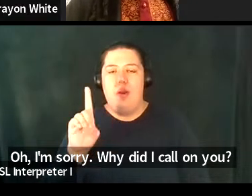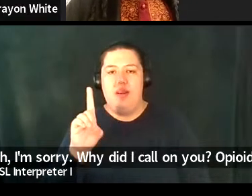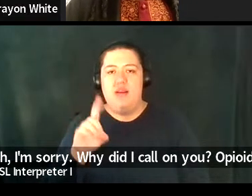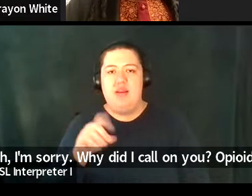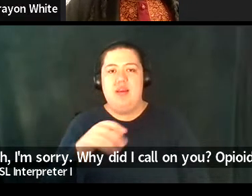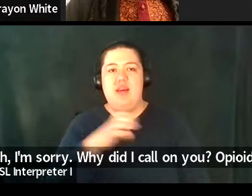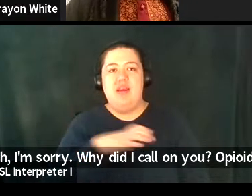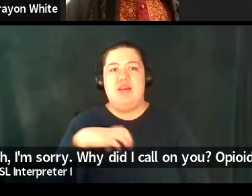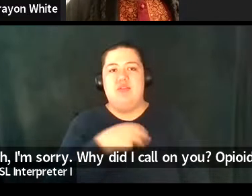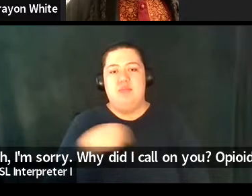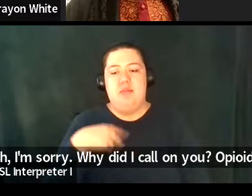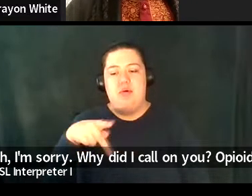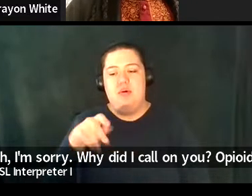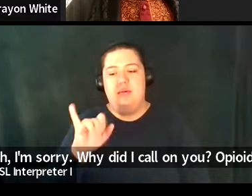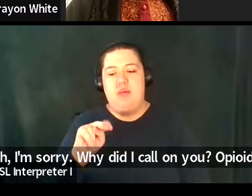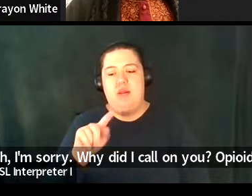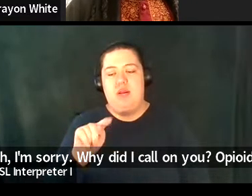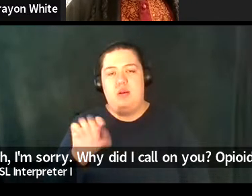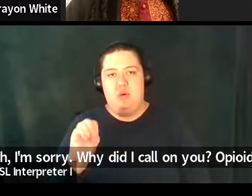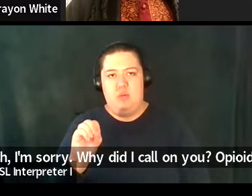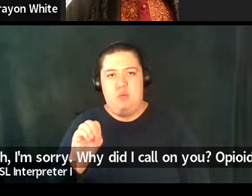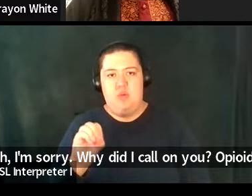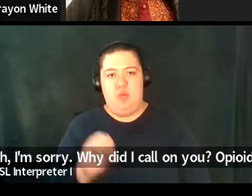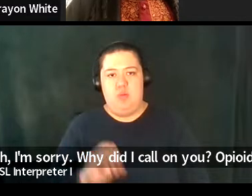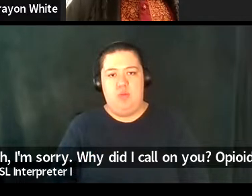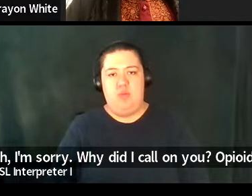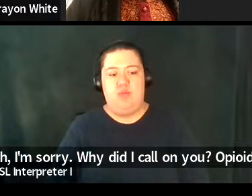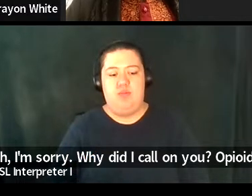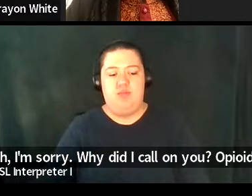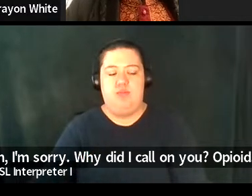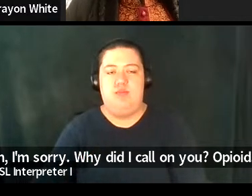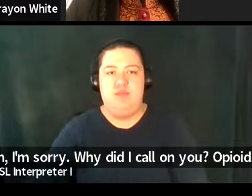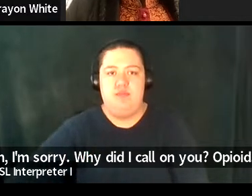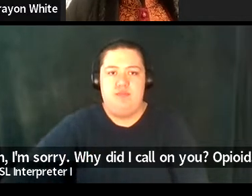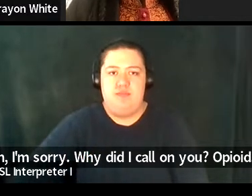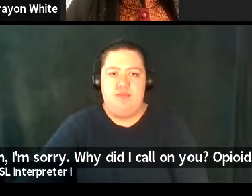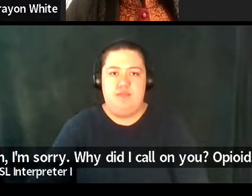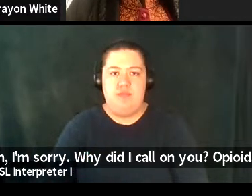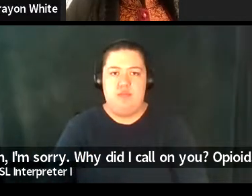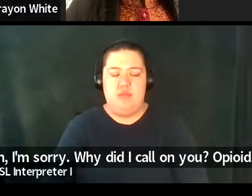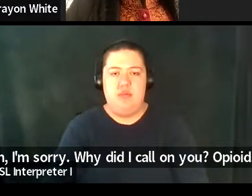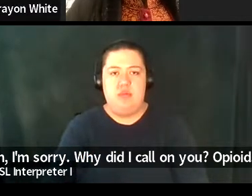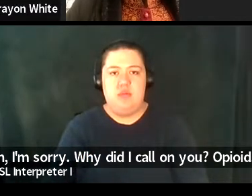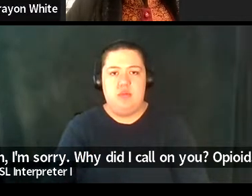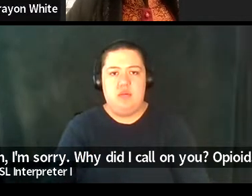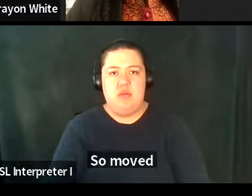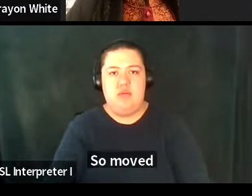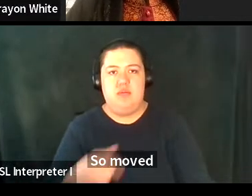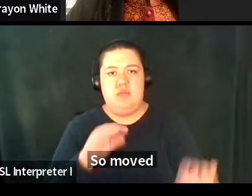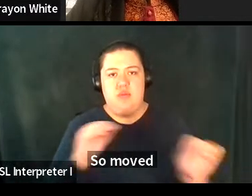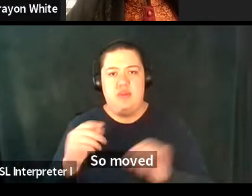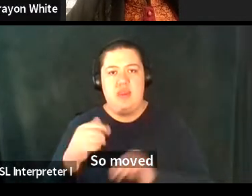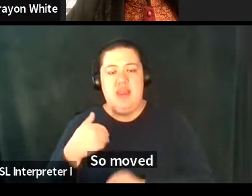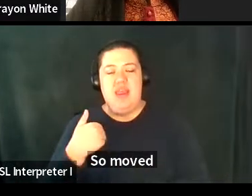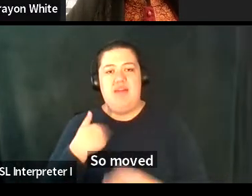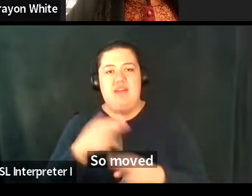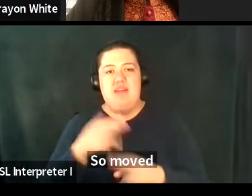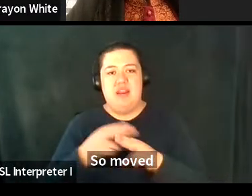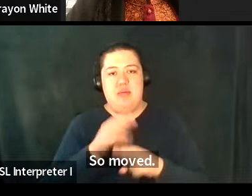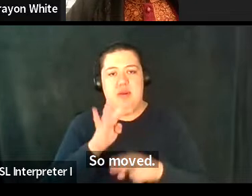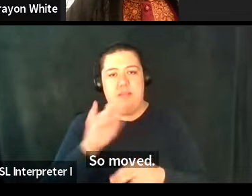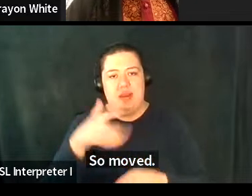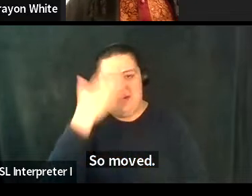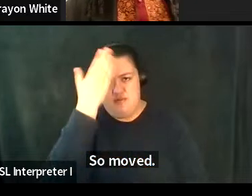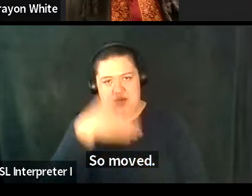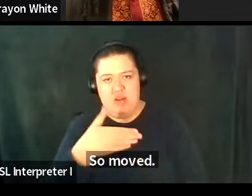So moved. We have the temporary bill in front